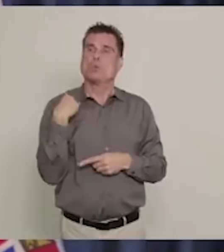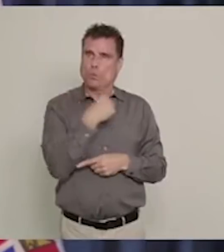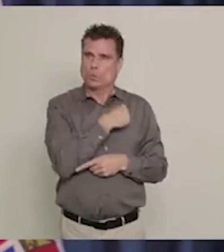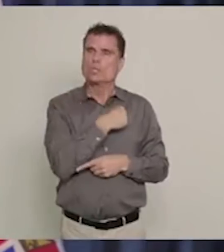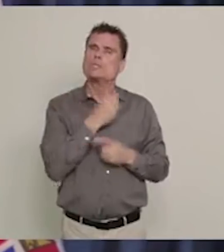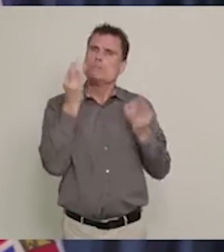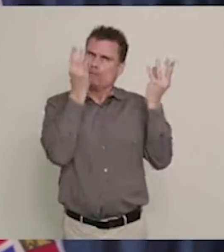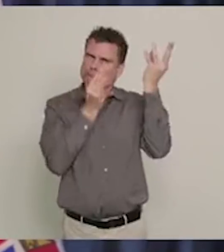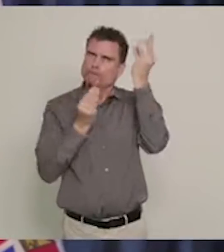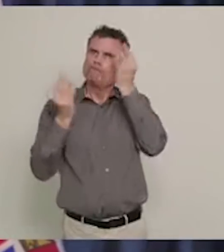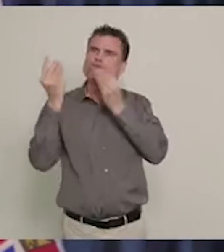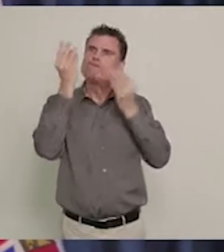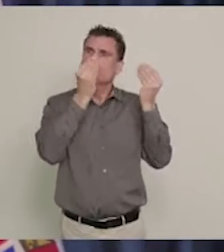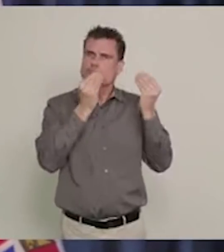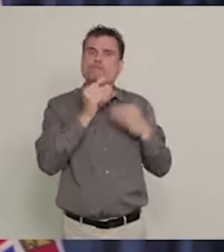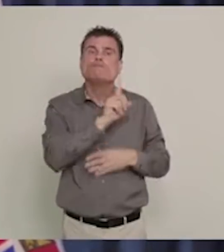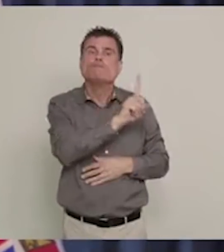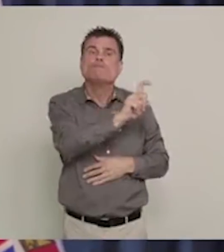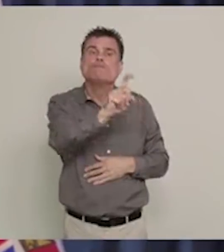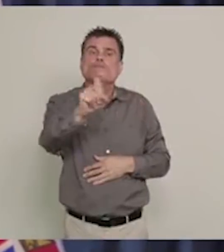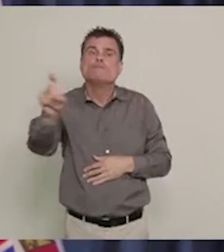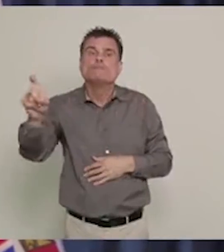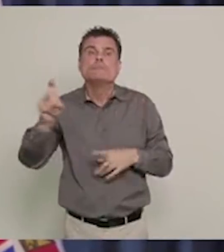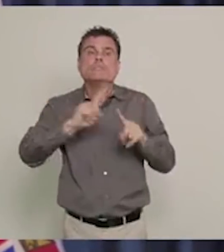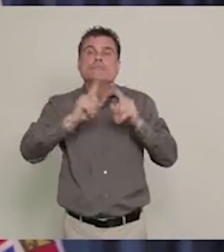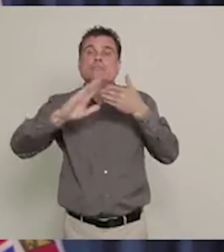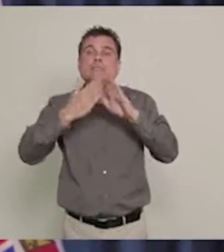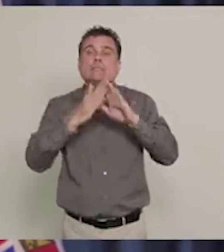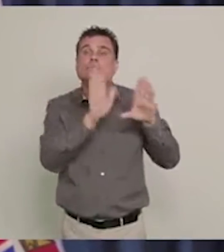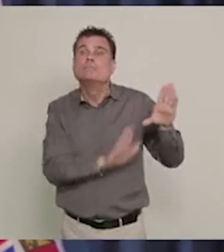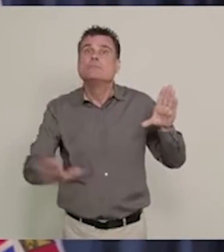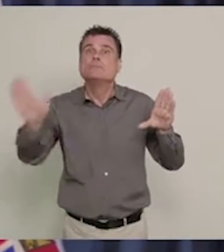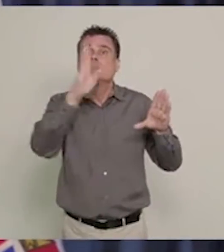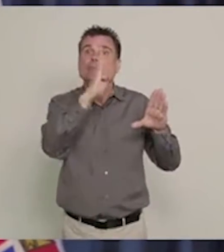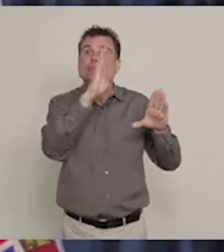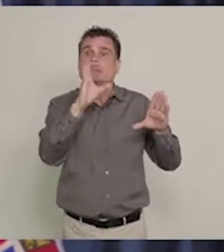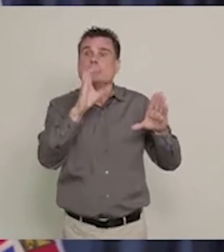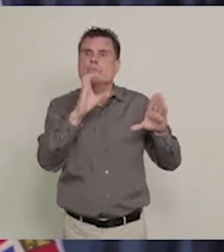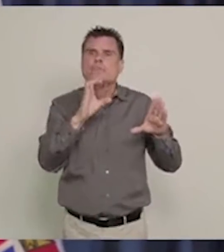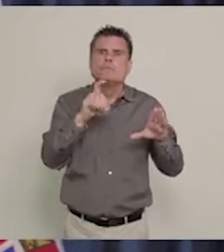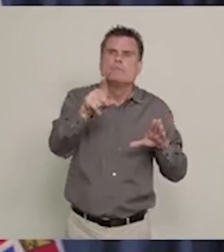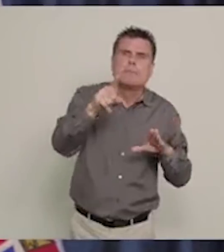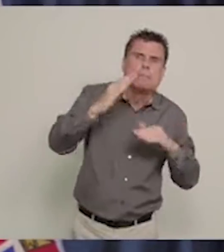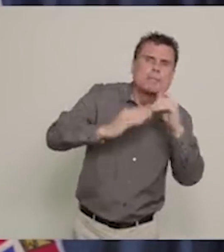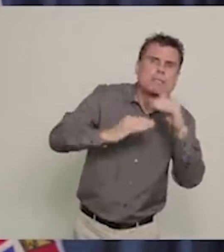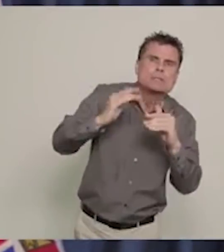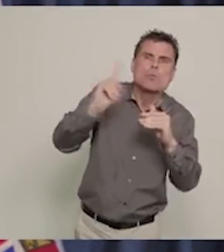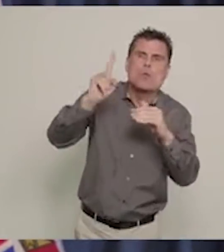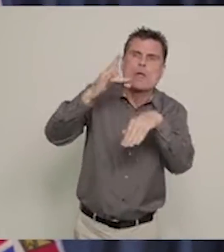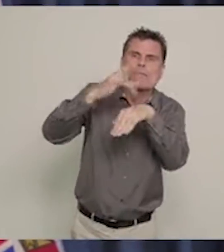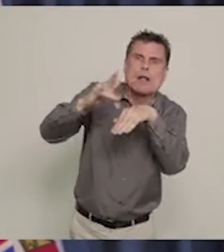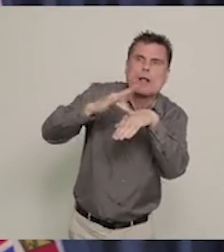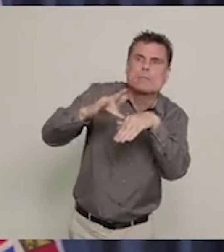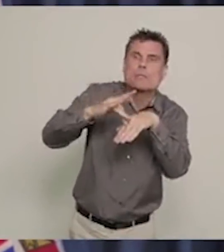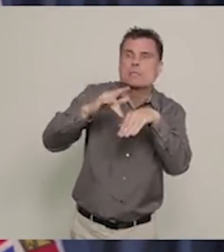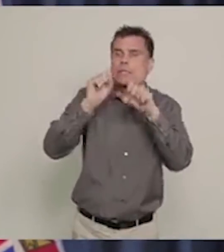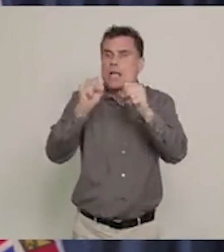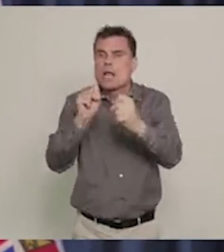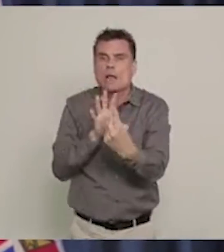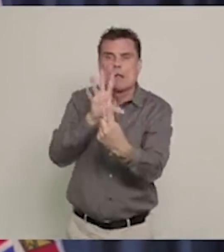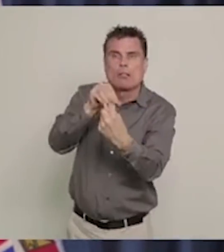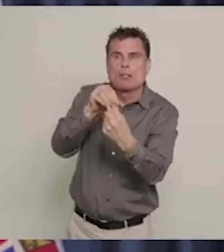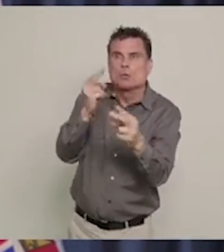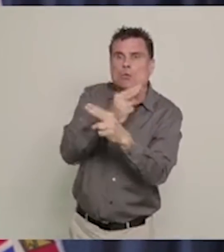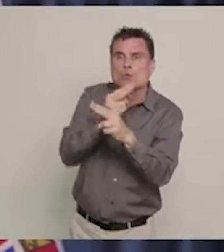local governments to identify facilities that could be of use in dealing with either self-isolation or to be